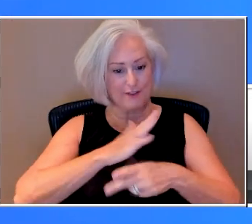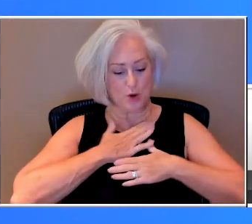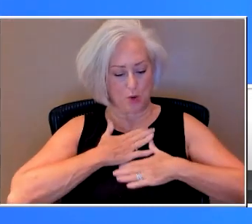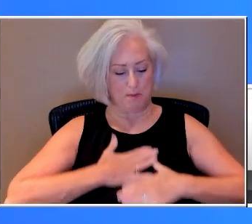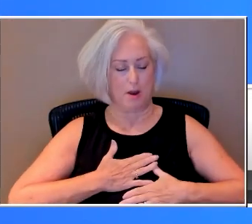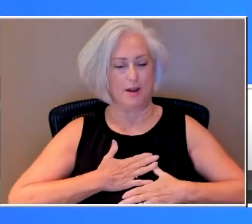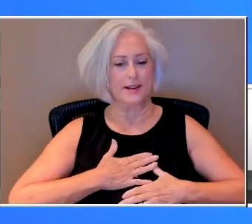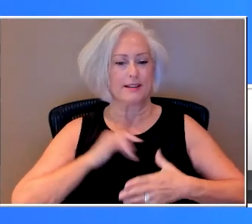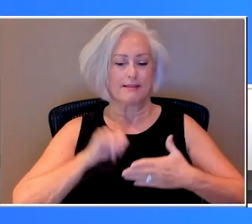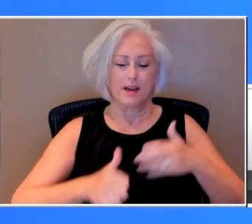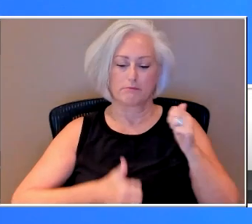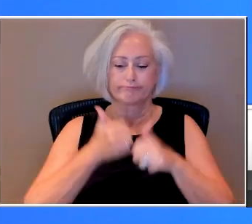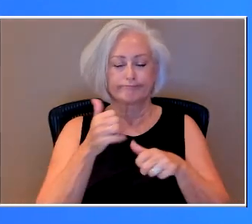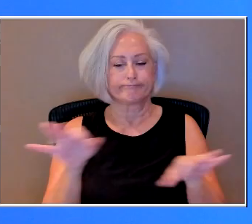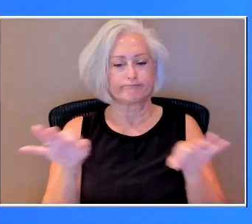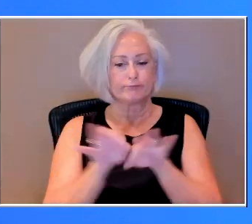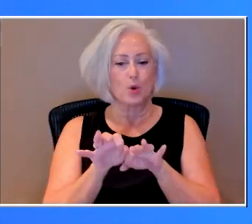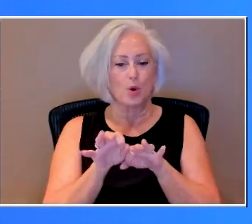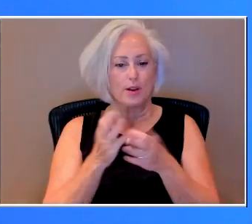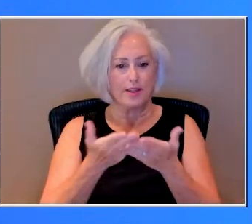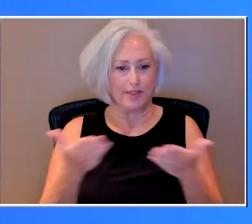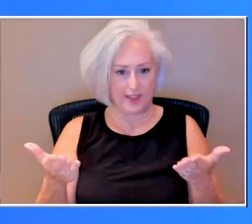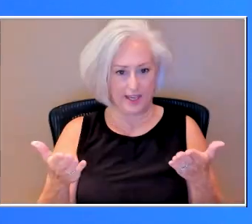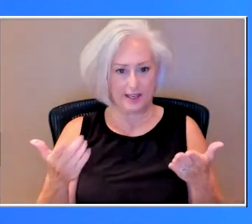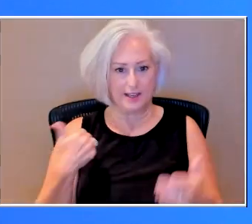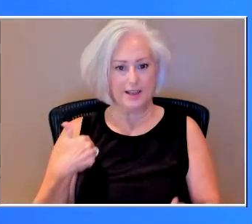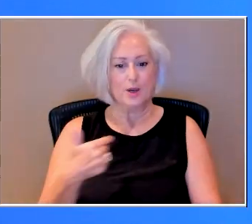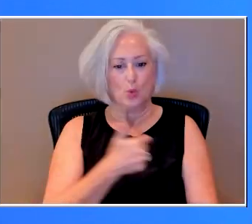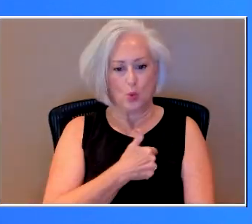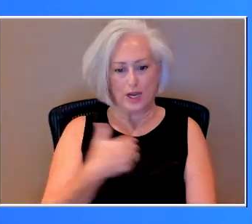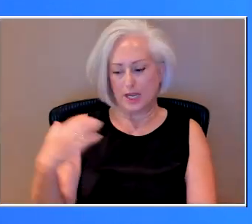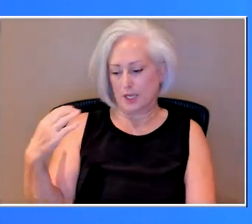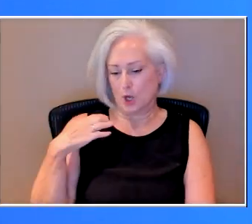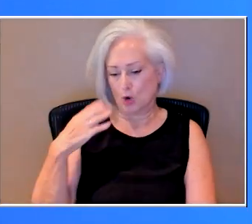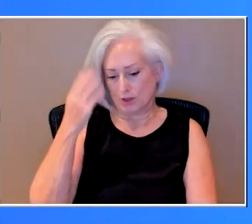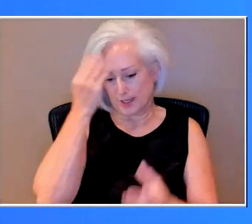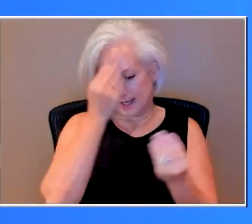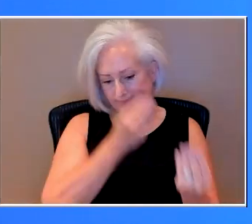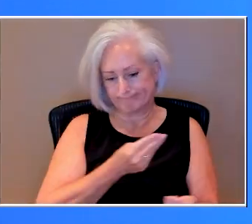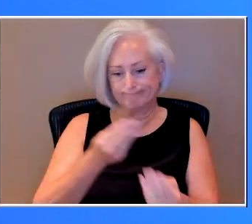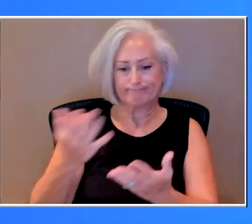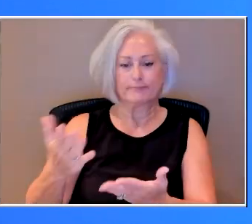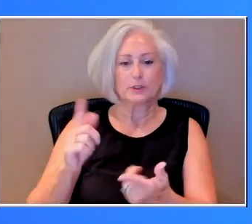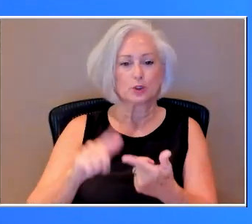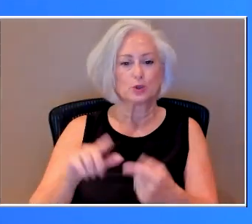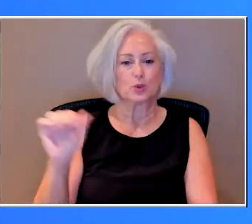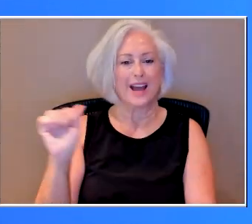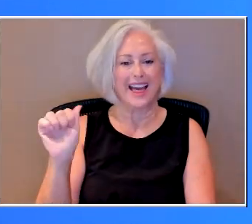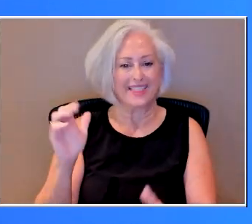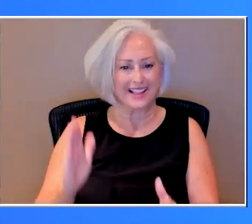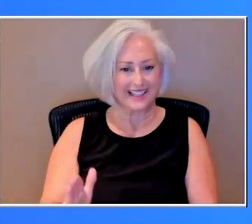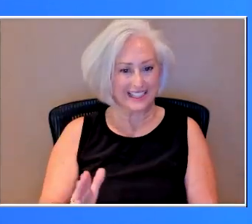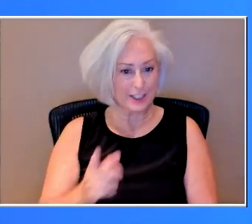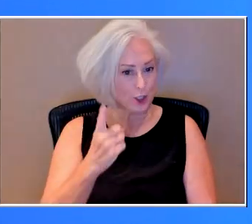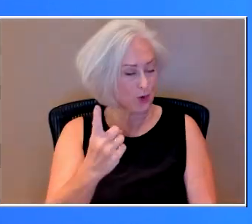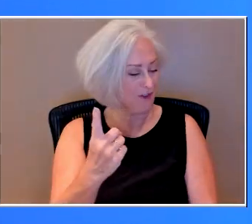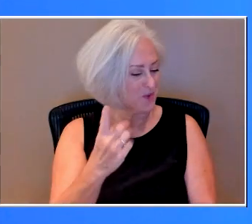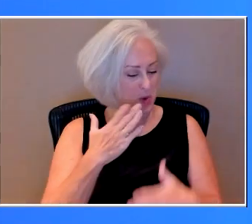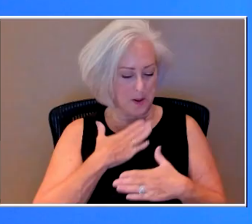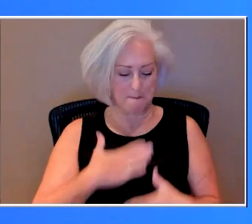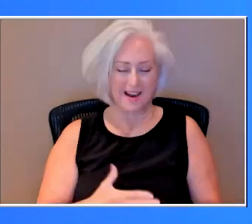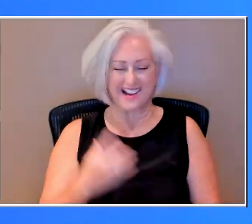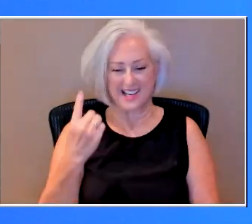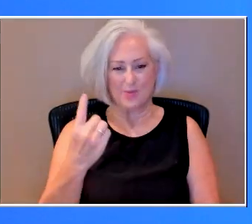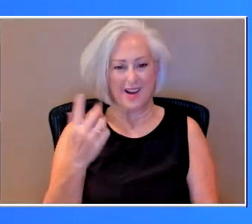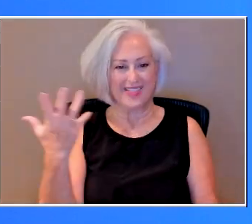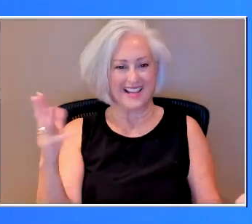best things that we as coaches can pass on to an athlete. Take care of your body. You're only going to get one. So, you should